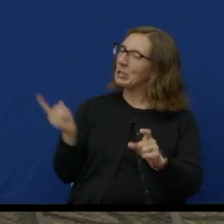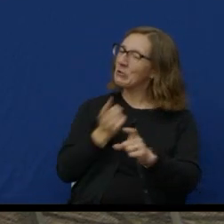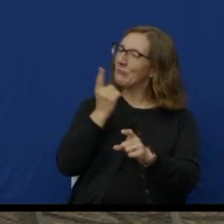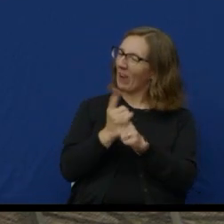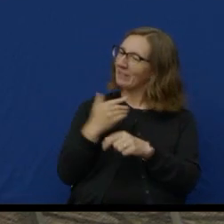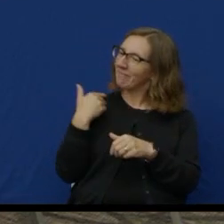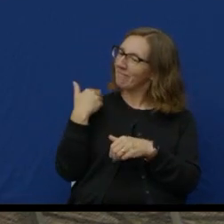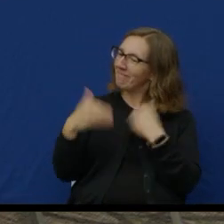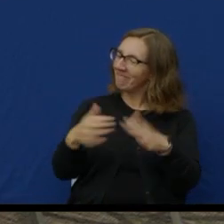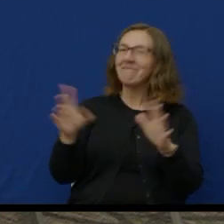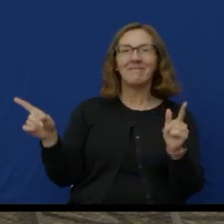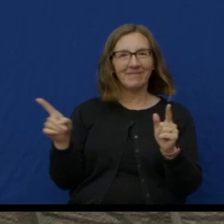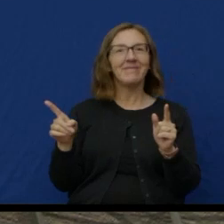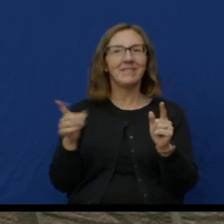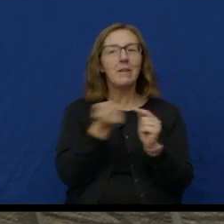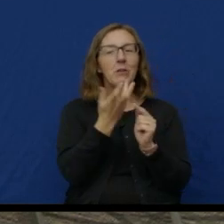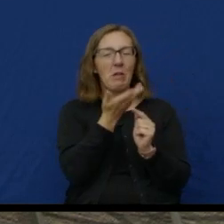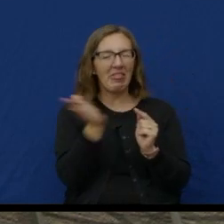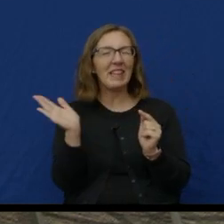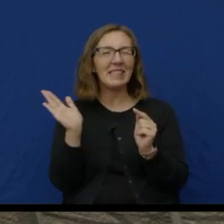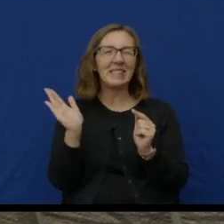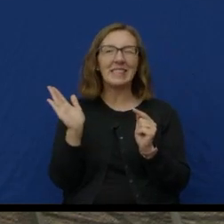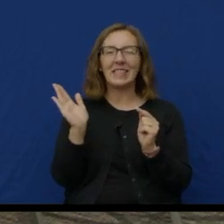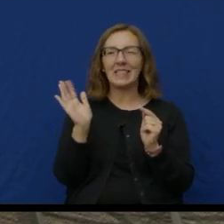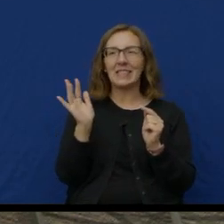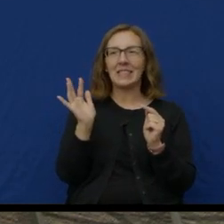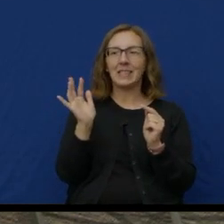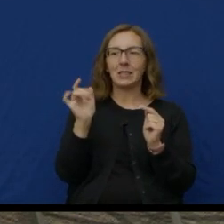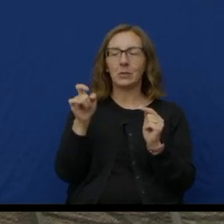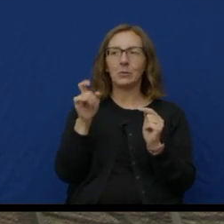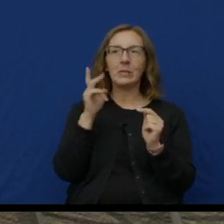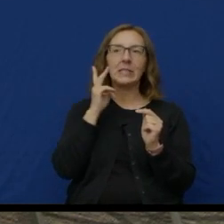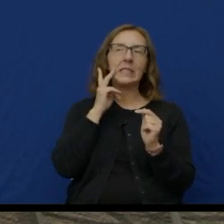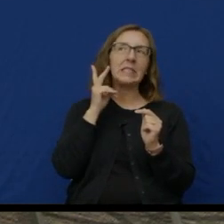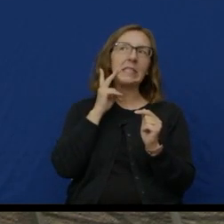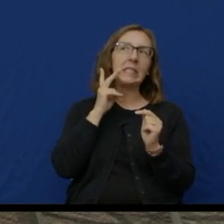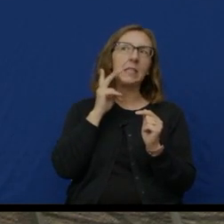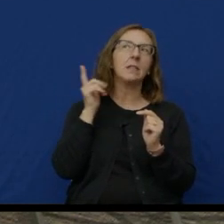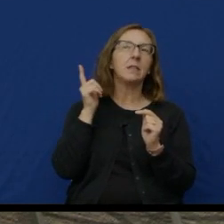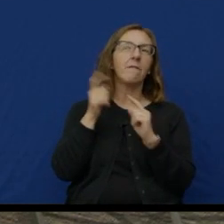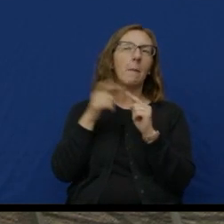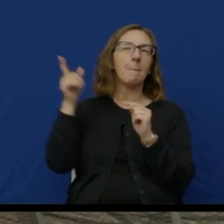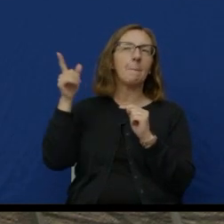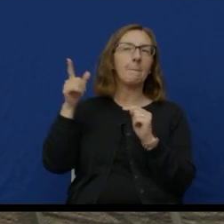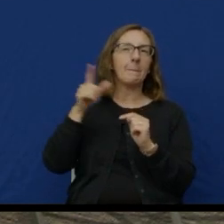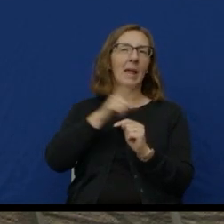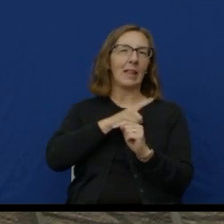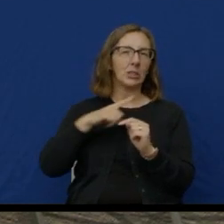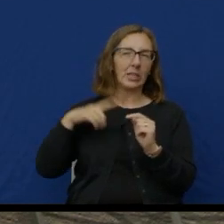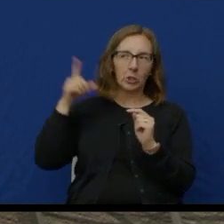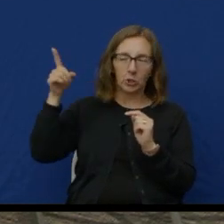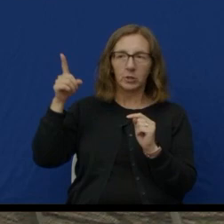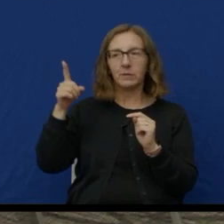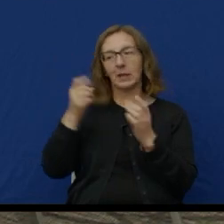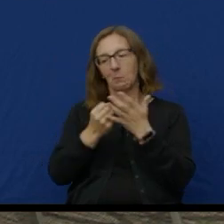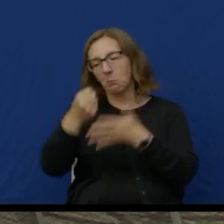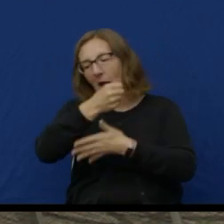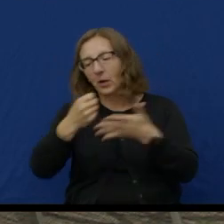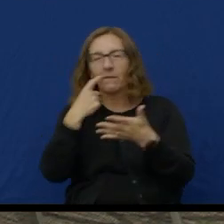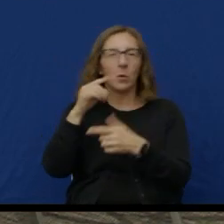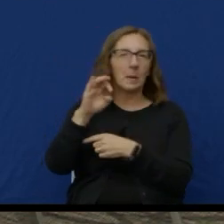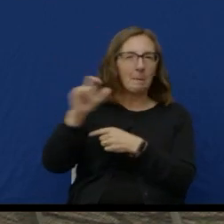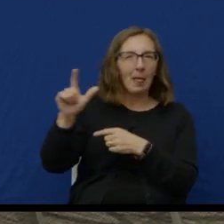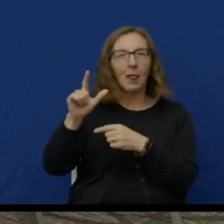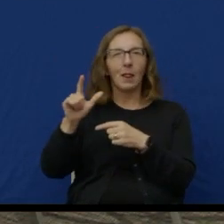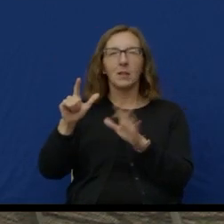slide. So there are a few things that I think we'll see from the legislature that are priorities for them. So I just wanted to kind of mention